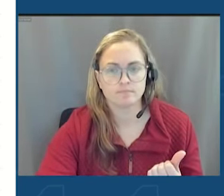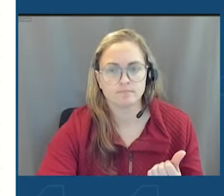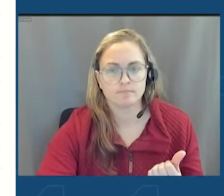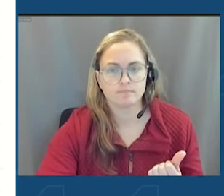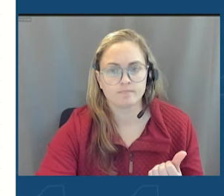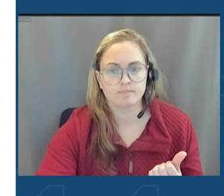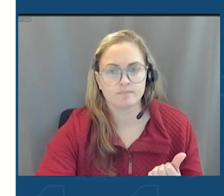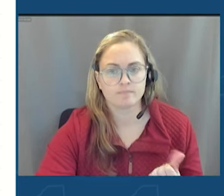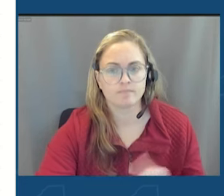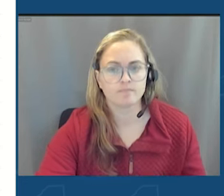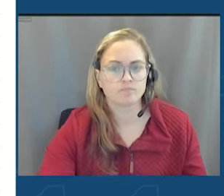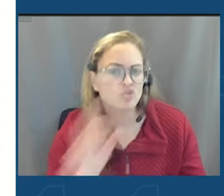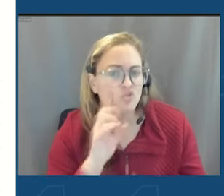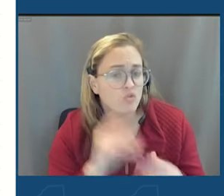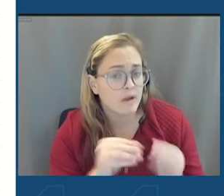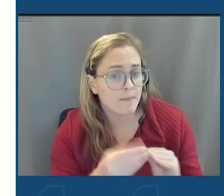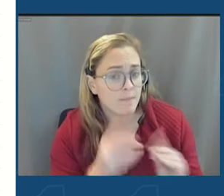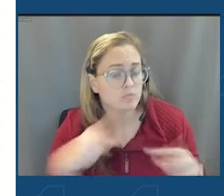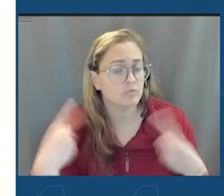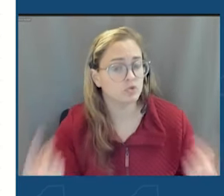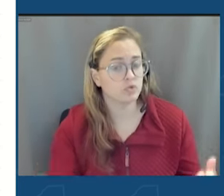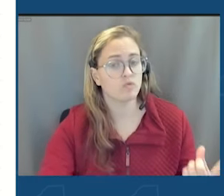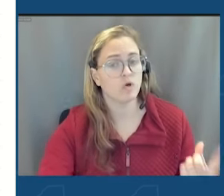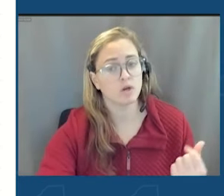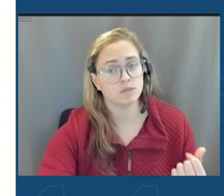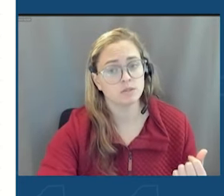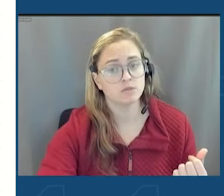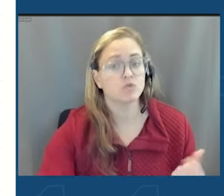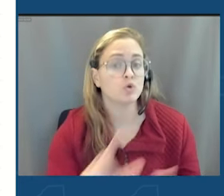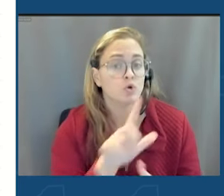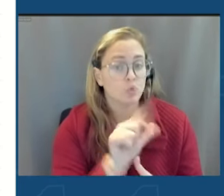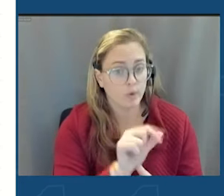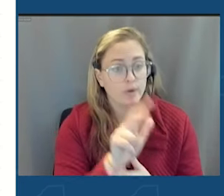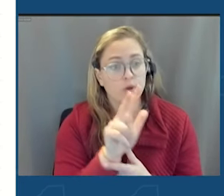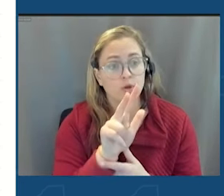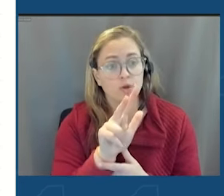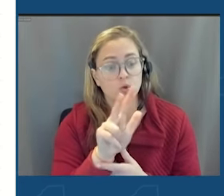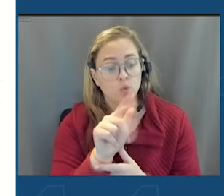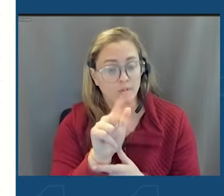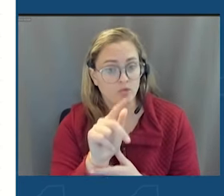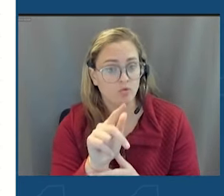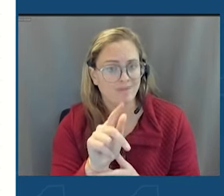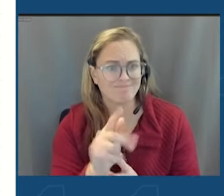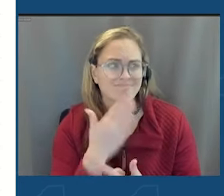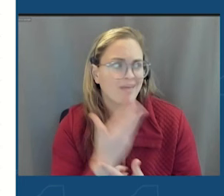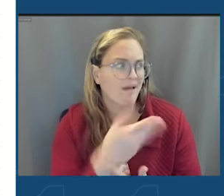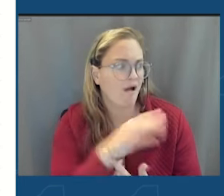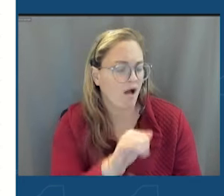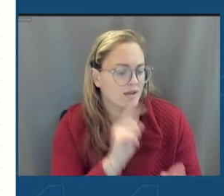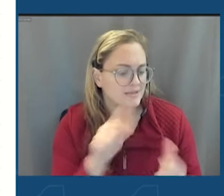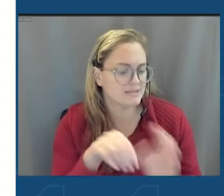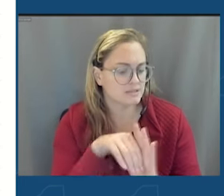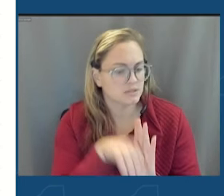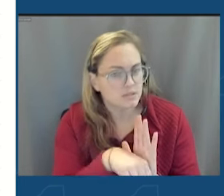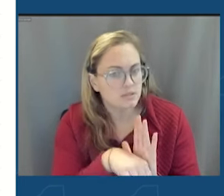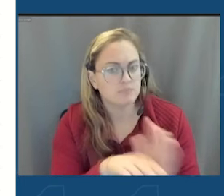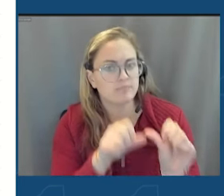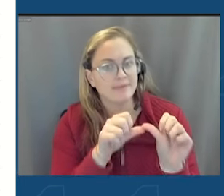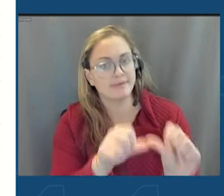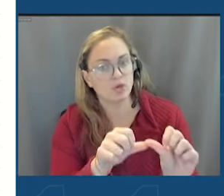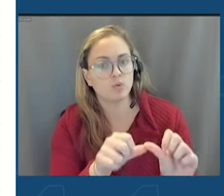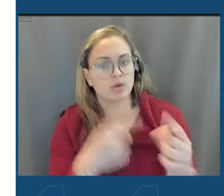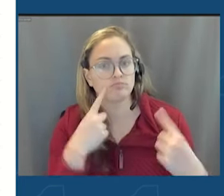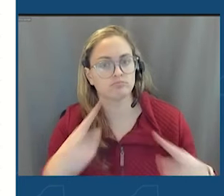doing thus far in 2023. Thank God the trend is not even just continuing, it's actually improving. Thus